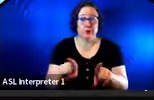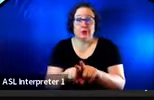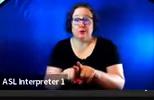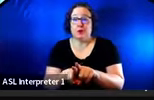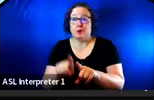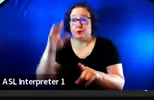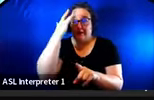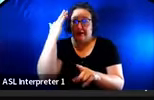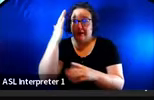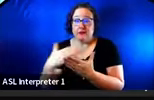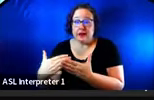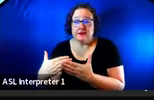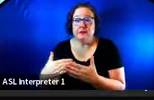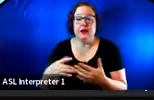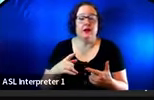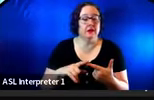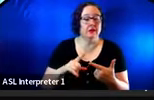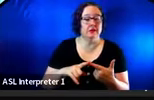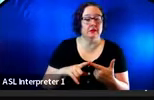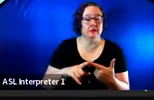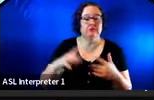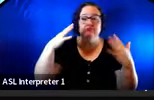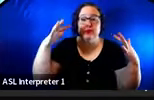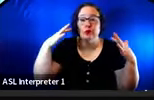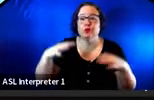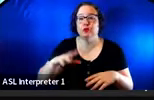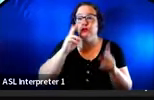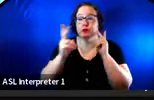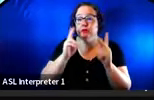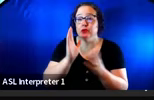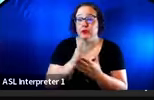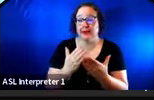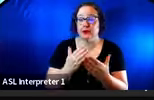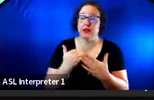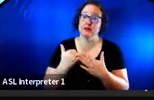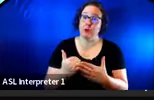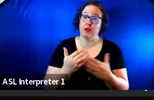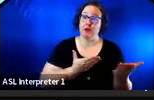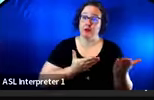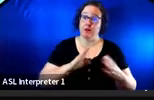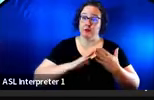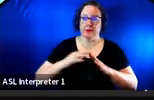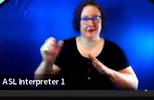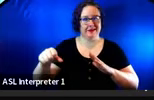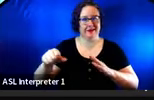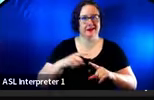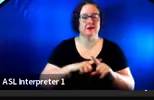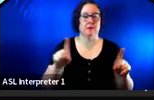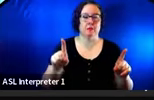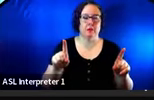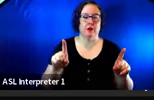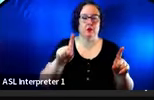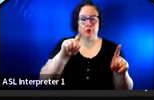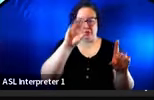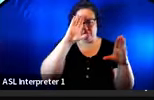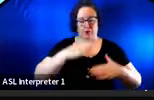may be a cognitive aspect as well, or an auditory or visual aspect as well. So we do help and serve that community, but in general, we do focus on